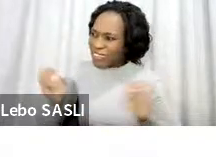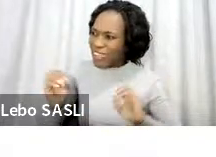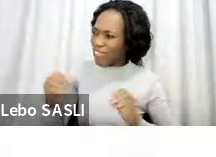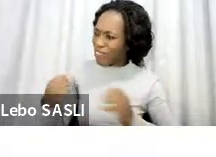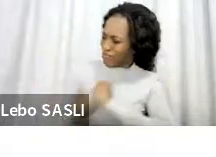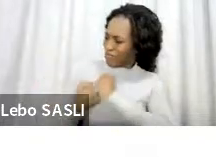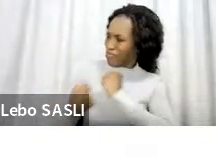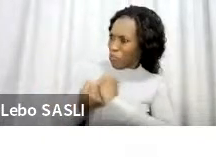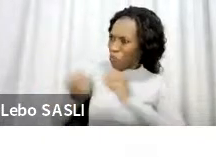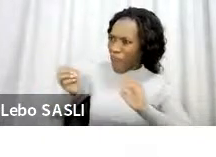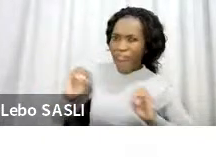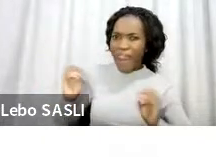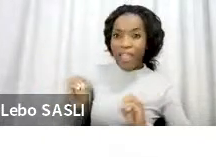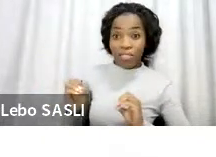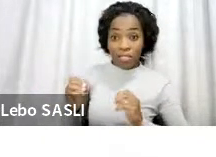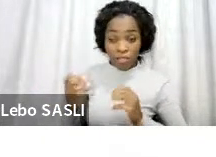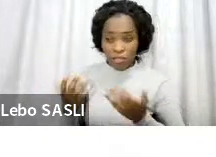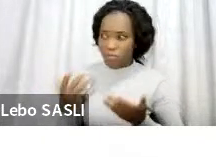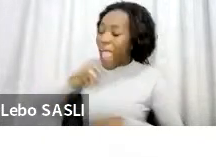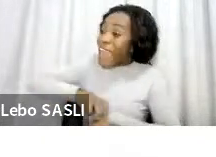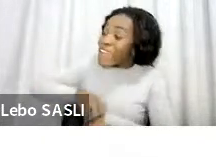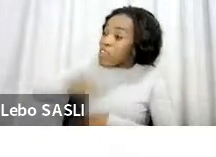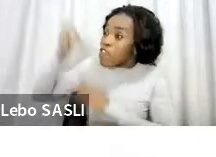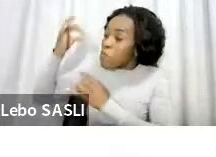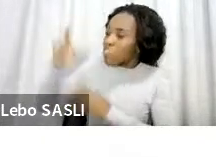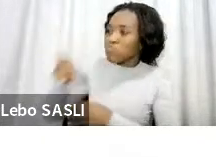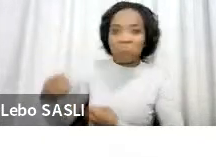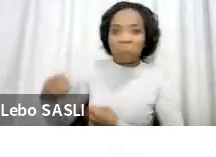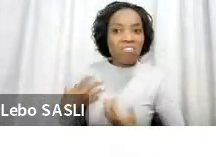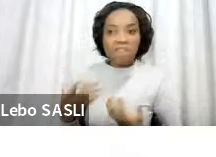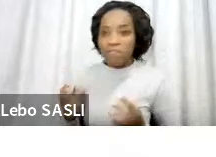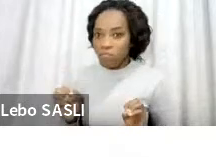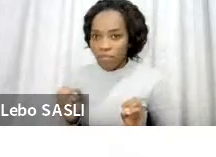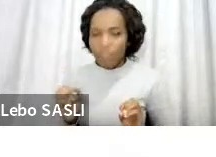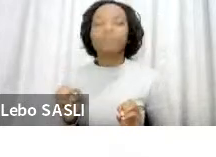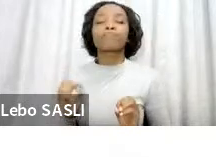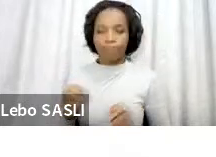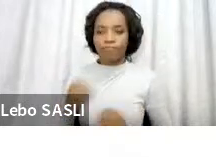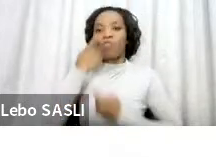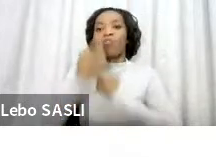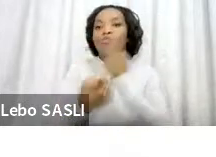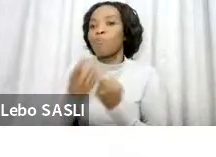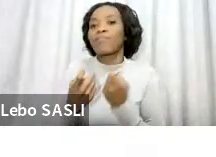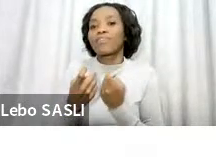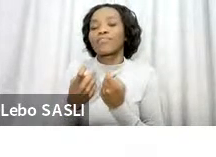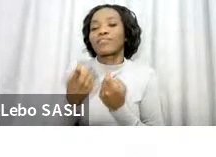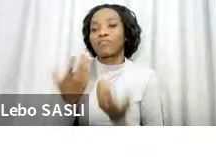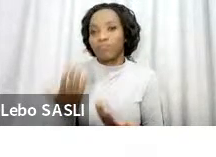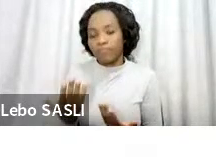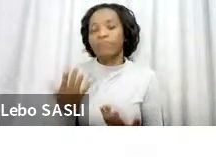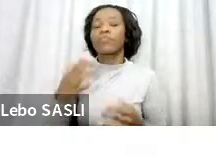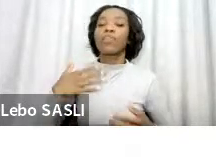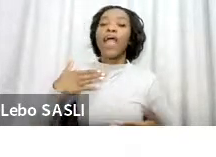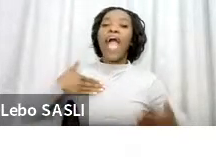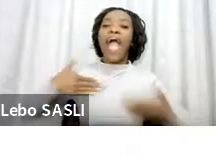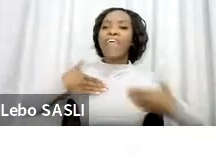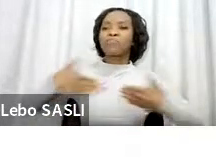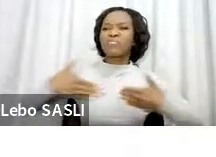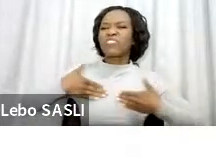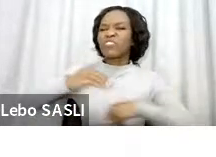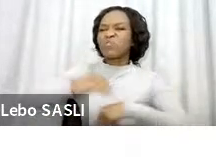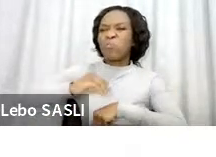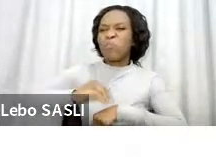and information that you desperately need. When we refer to administrative issues, here we are referring